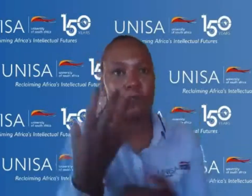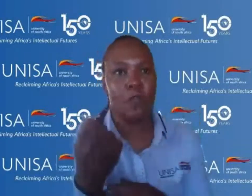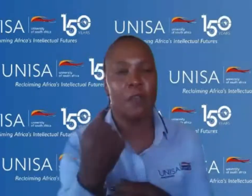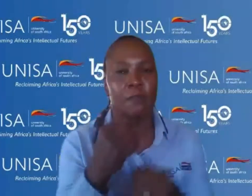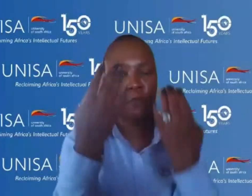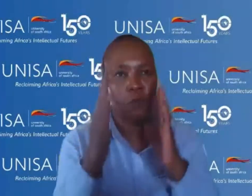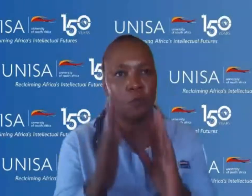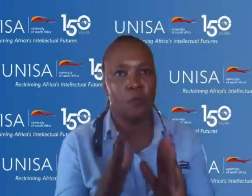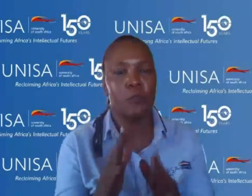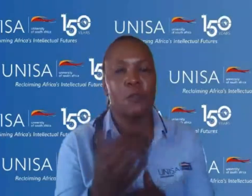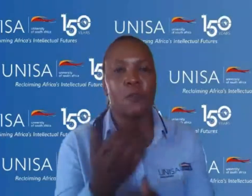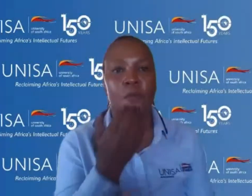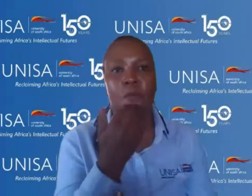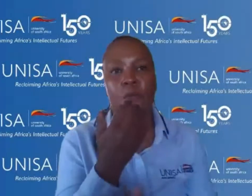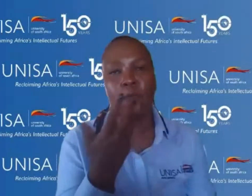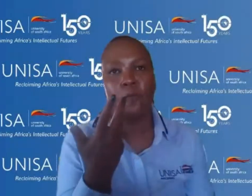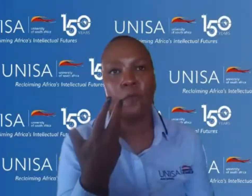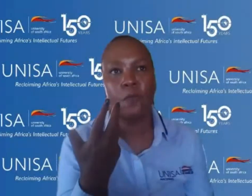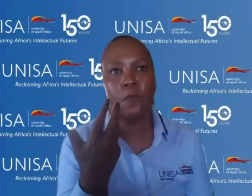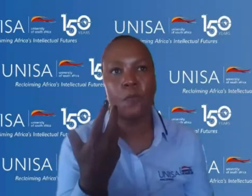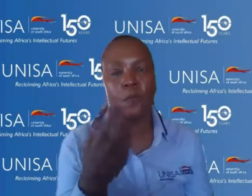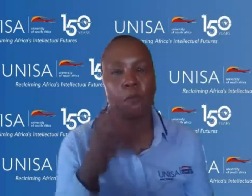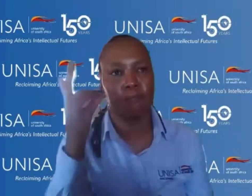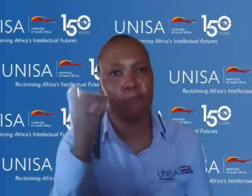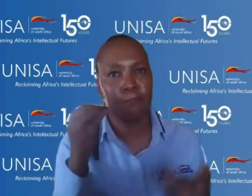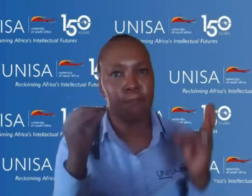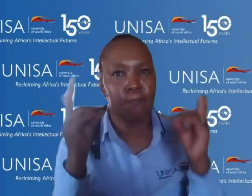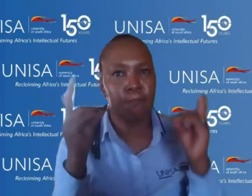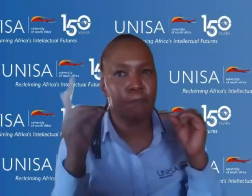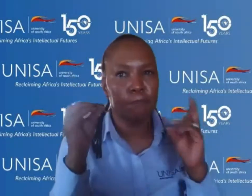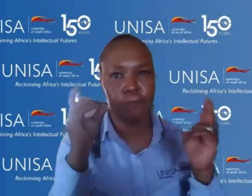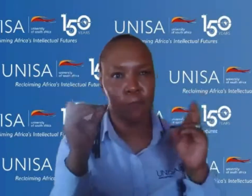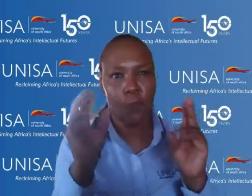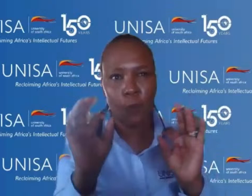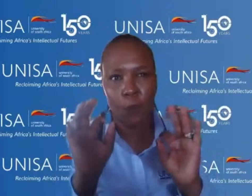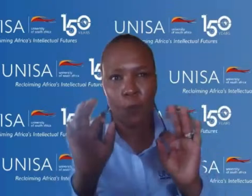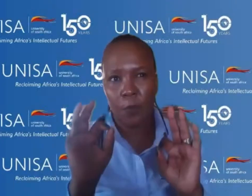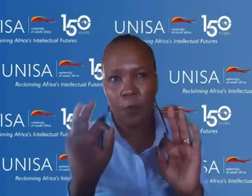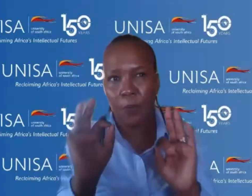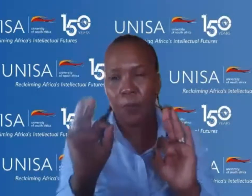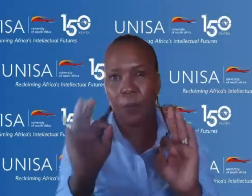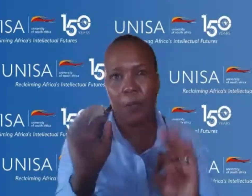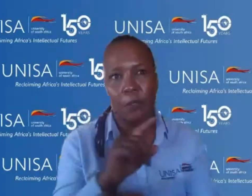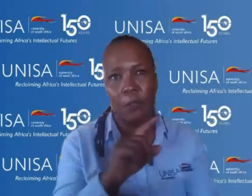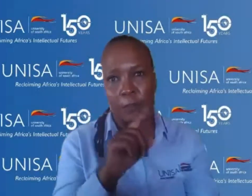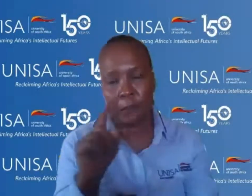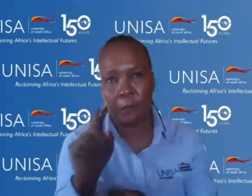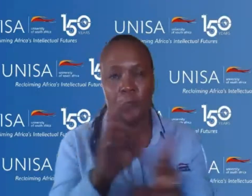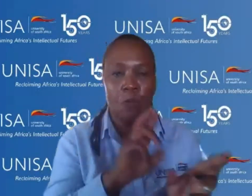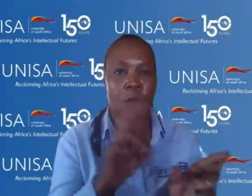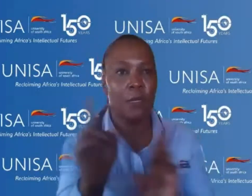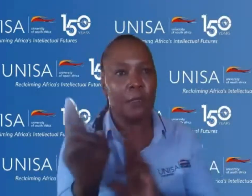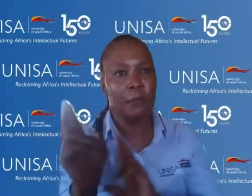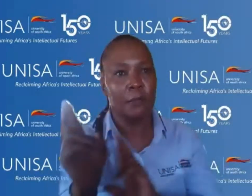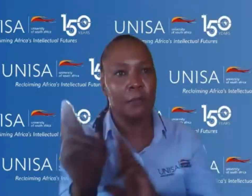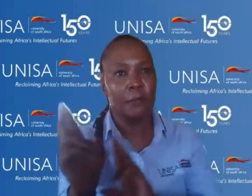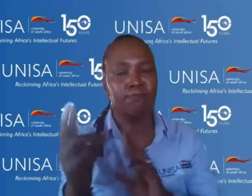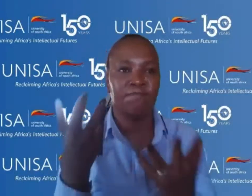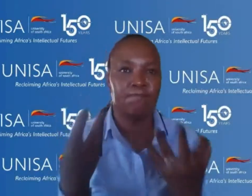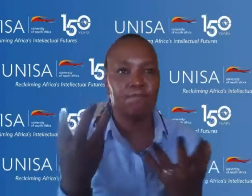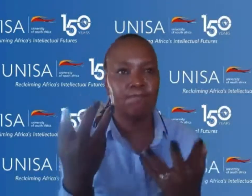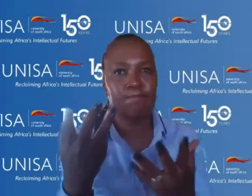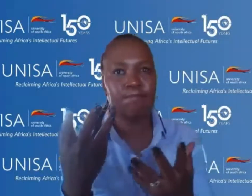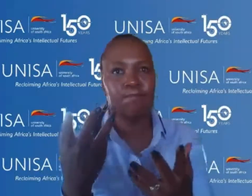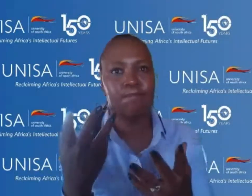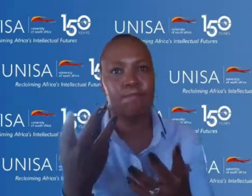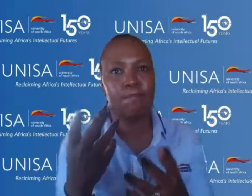who listen attentively and those who are ready to brighten up their